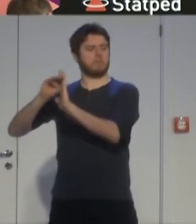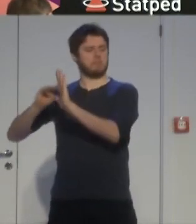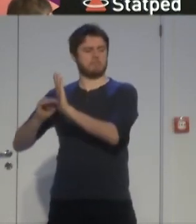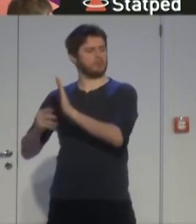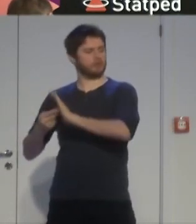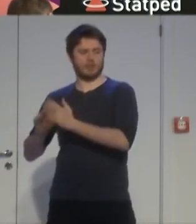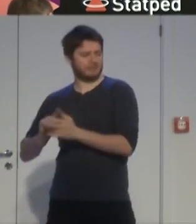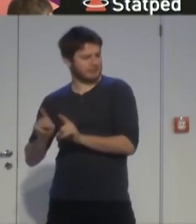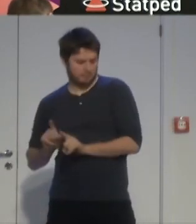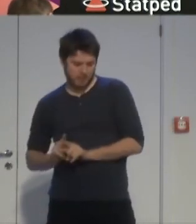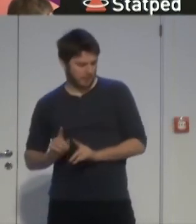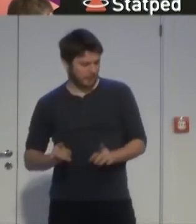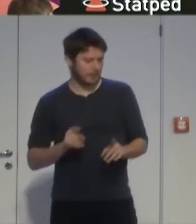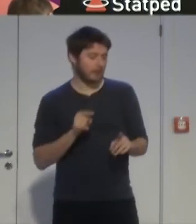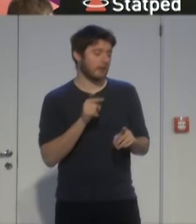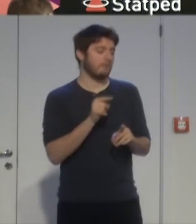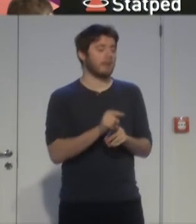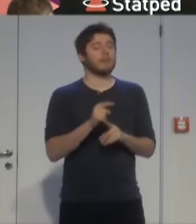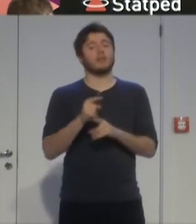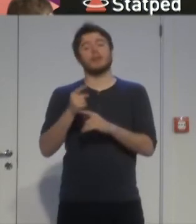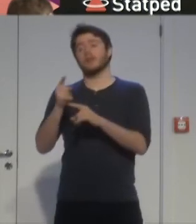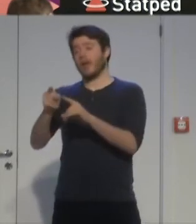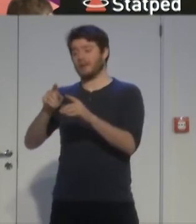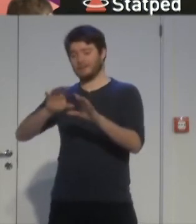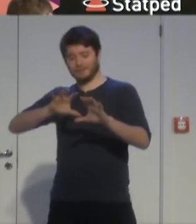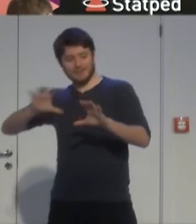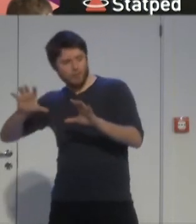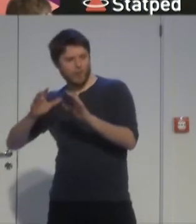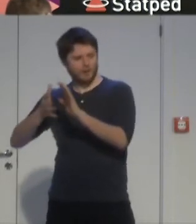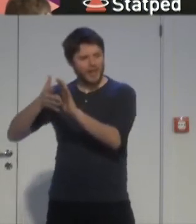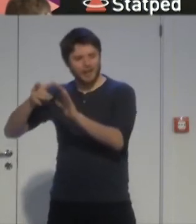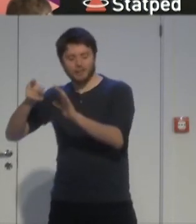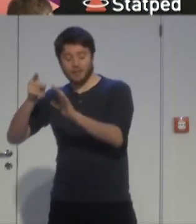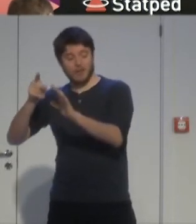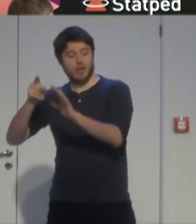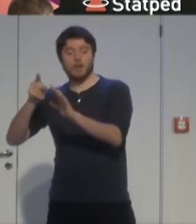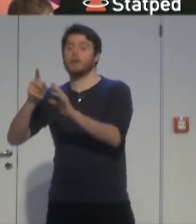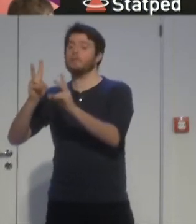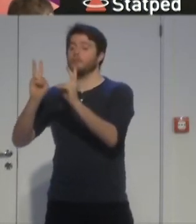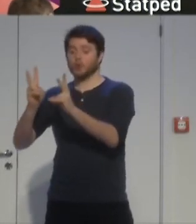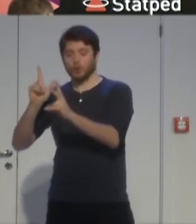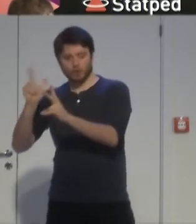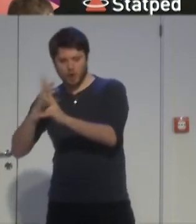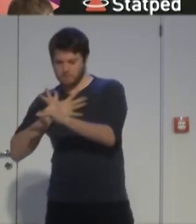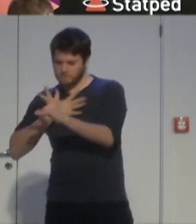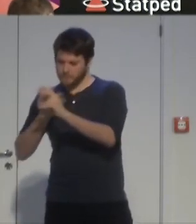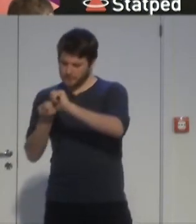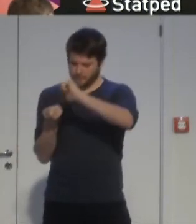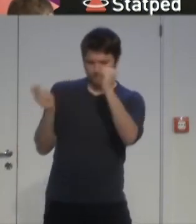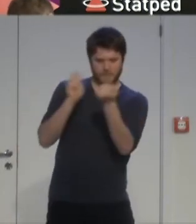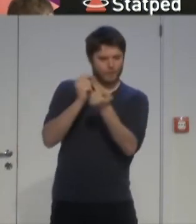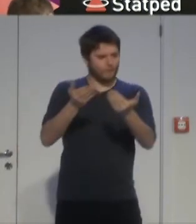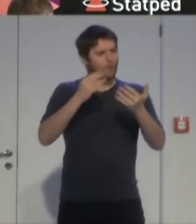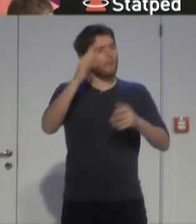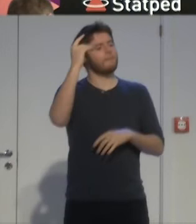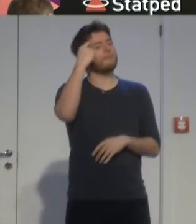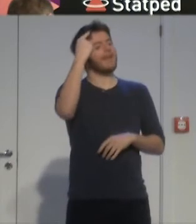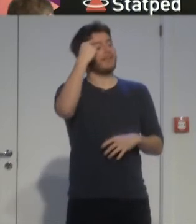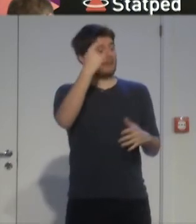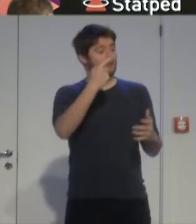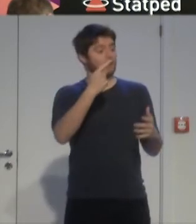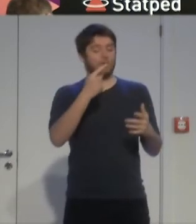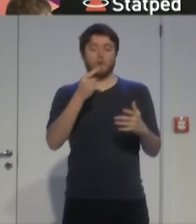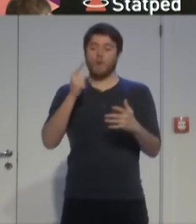of signs that are used to make meaning, that's the whole point. The system of signs is used to make meaning, and it's used to